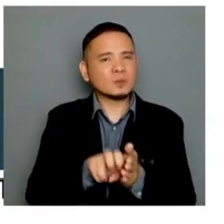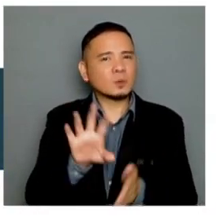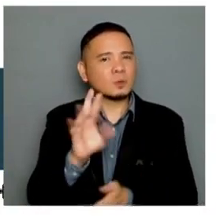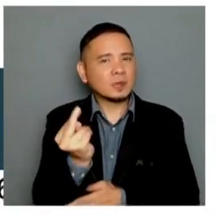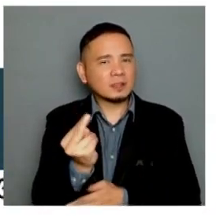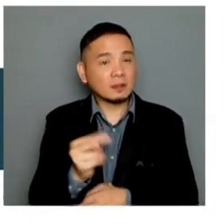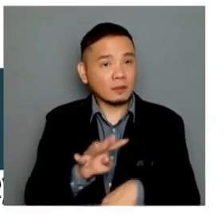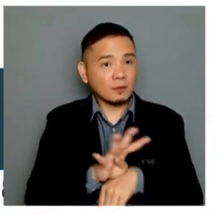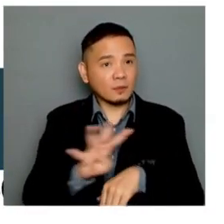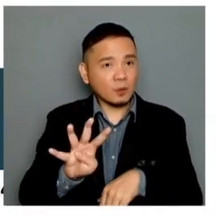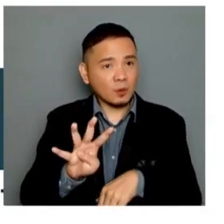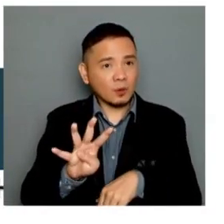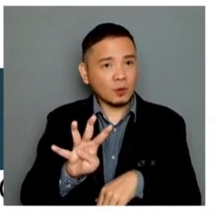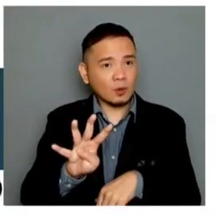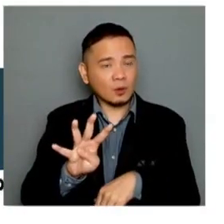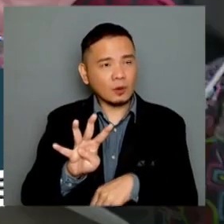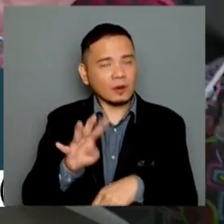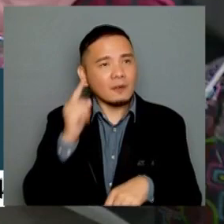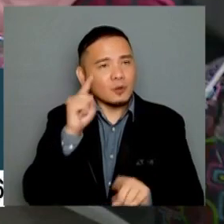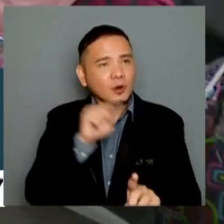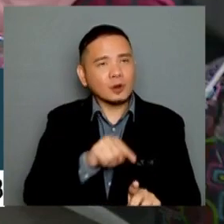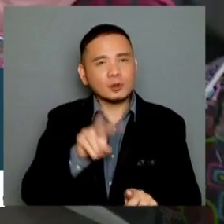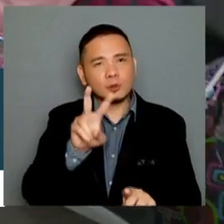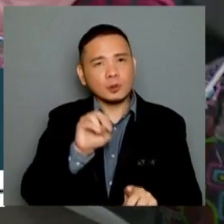for 2022?